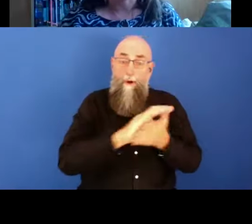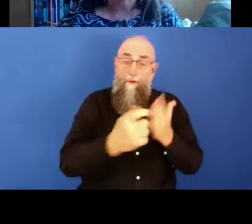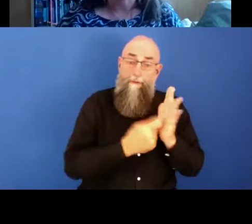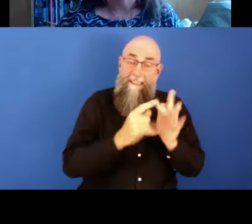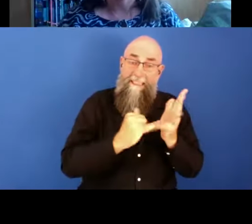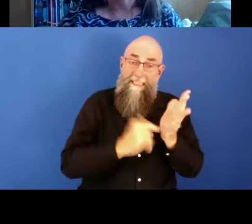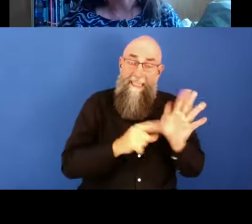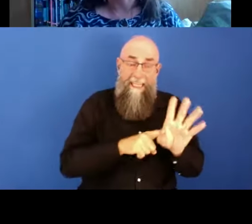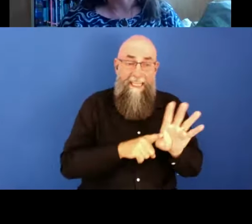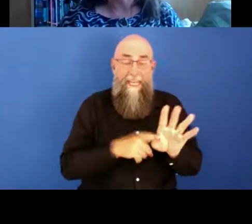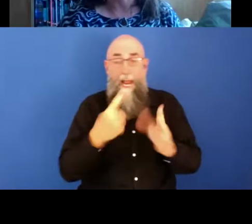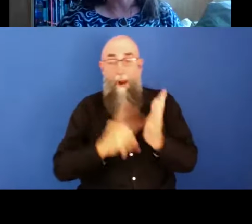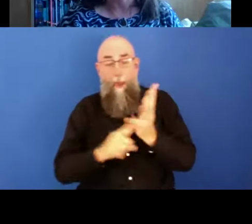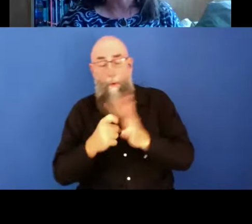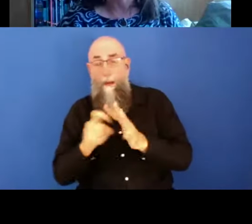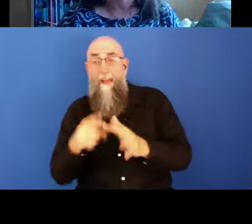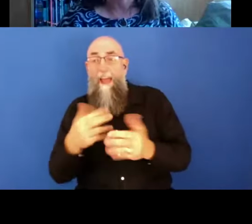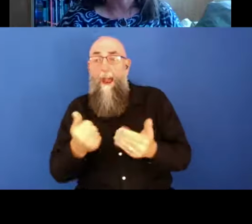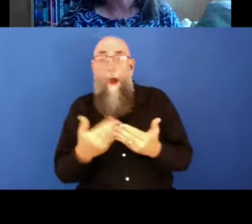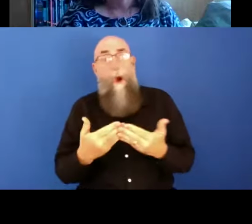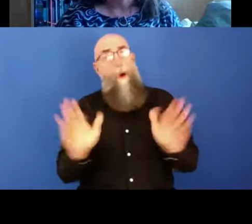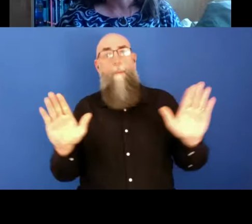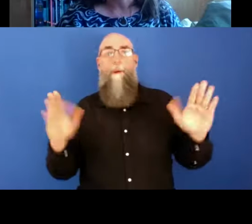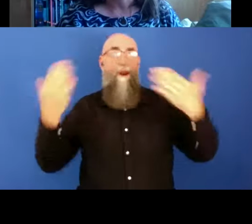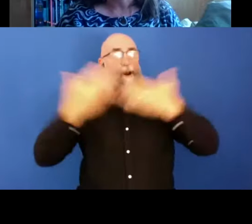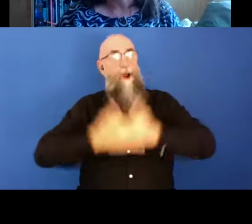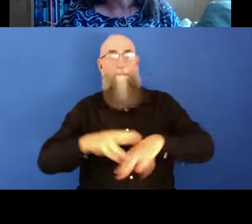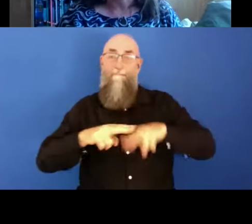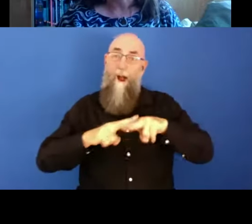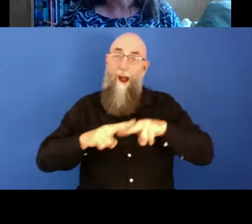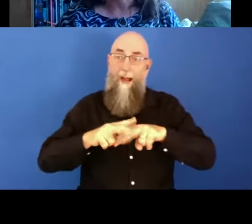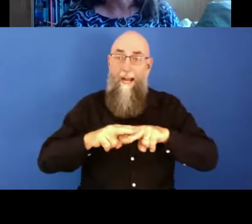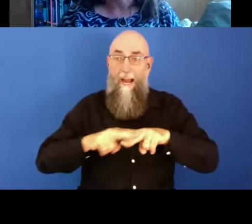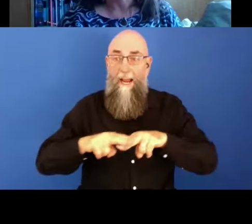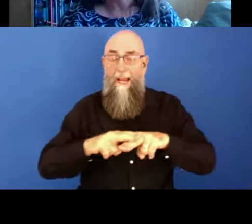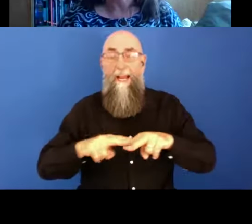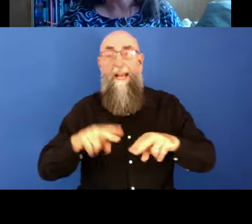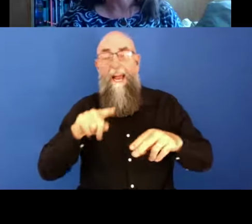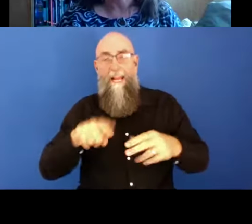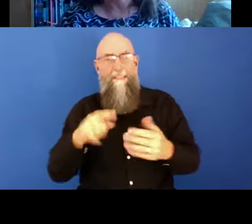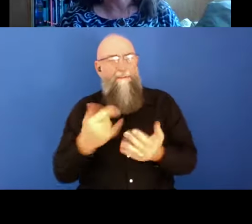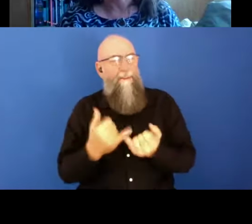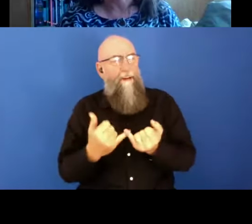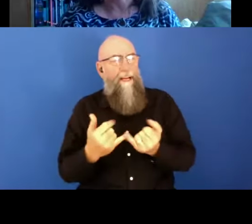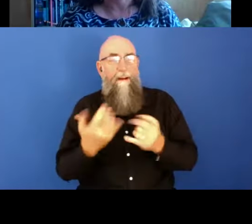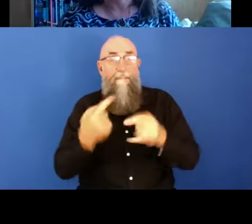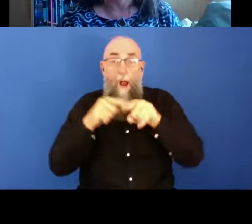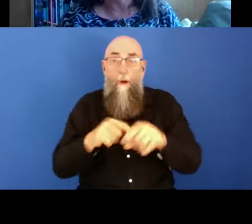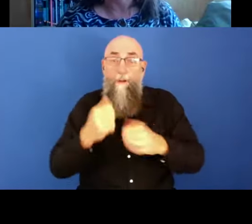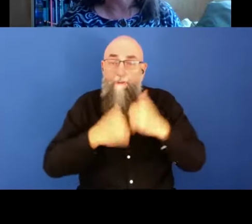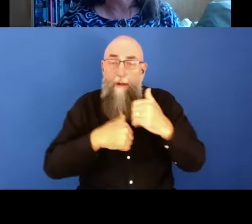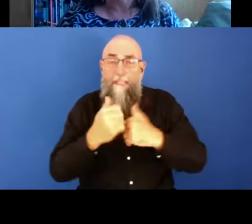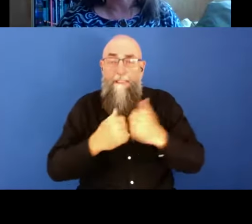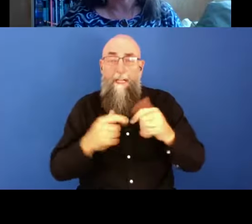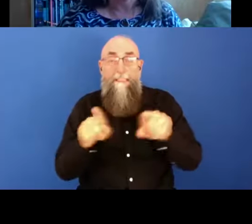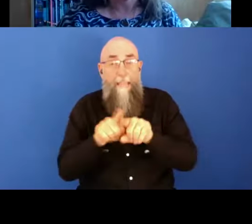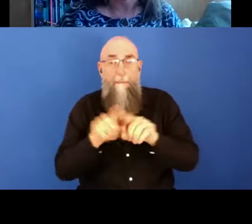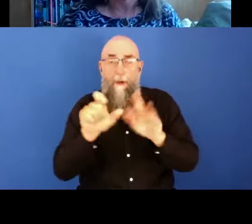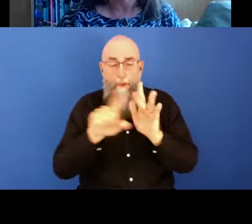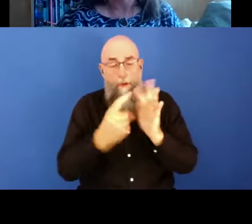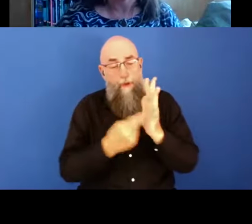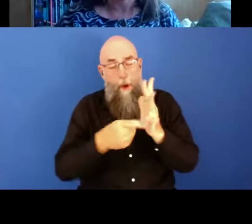circus boot camp it was it was a different structure it was much more open and responsive to those young people that